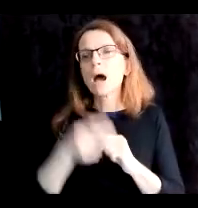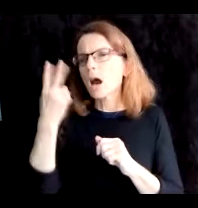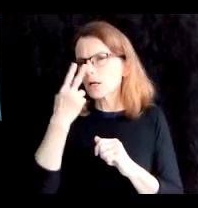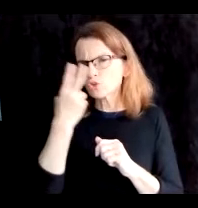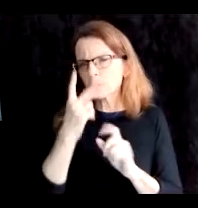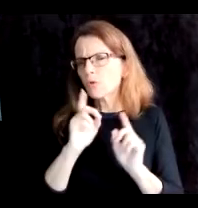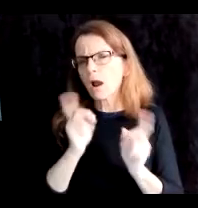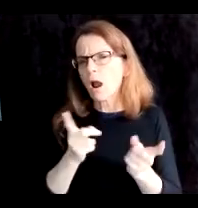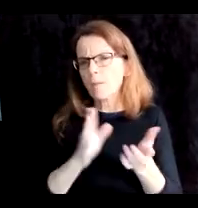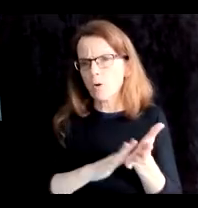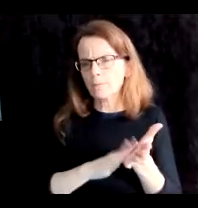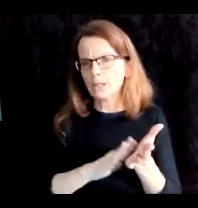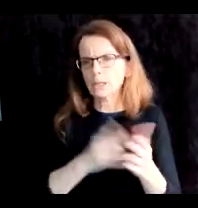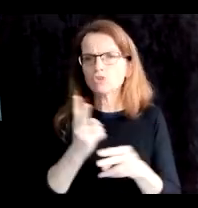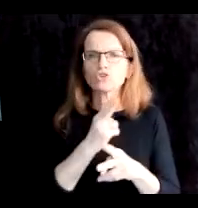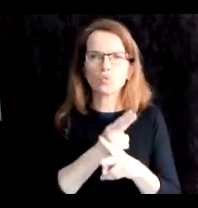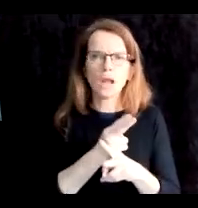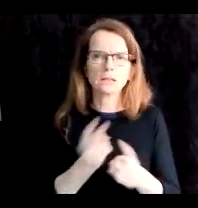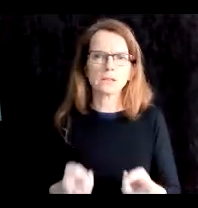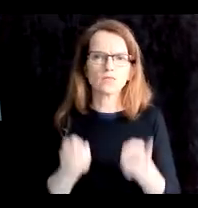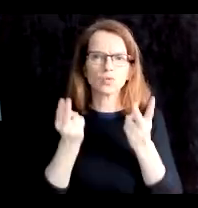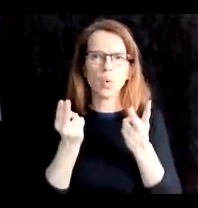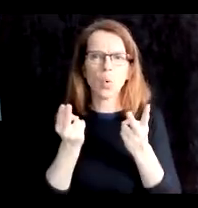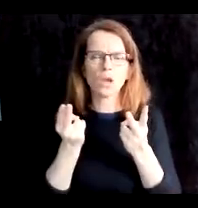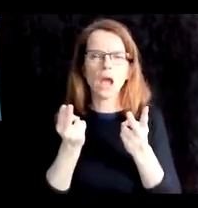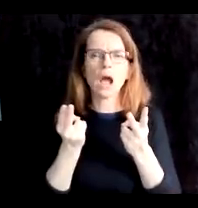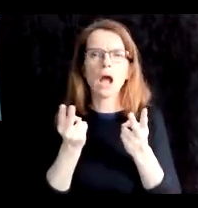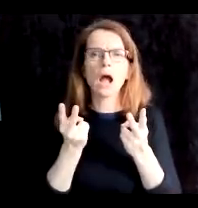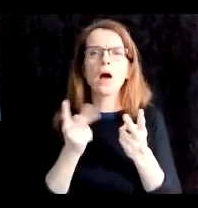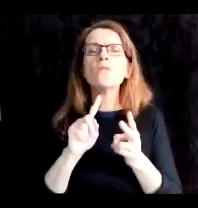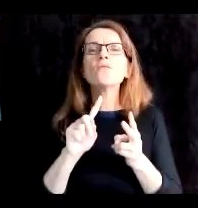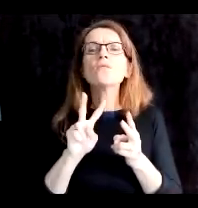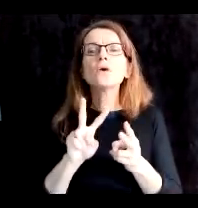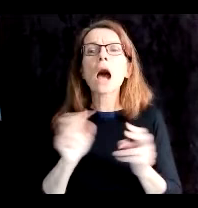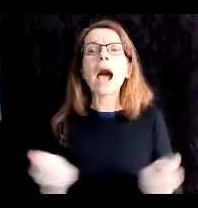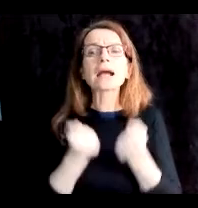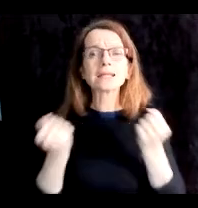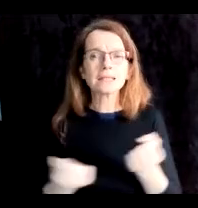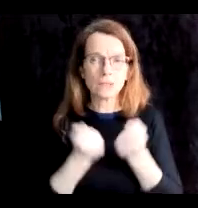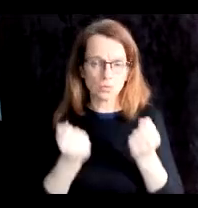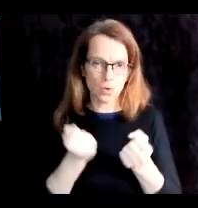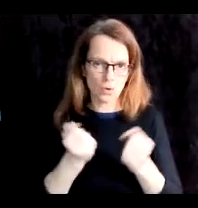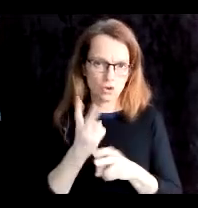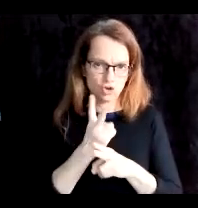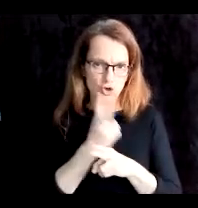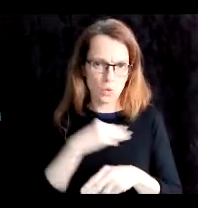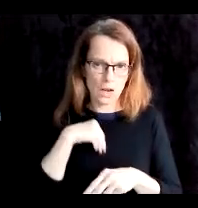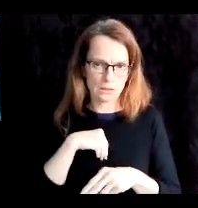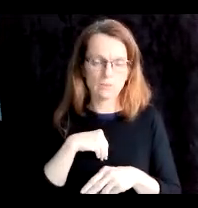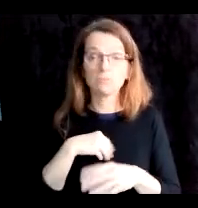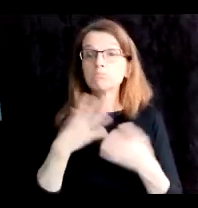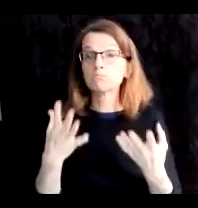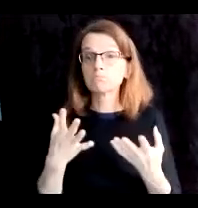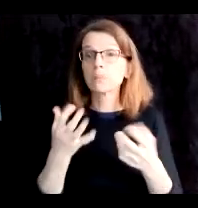because we took democracy for granted. So democracy is there, everything is fine. We just need to learn about it and we'll